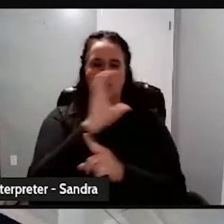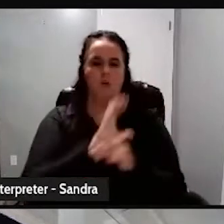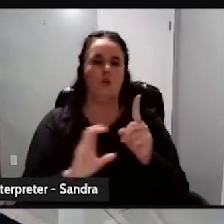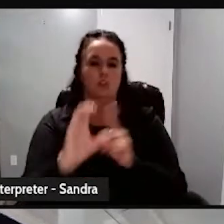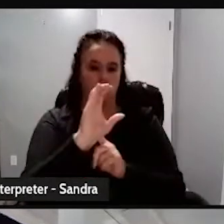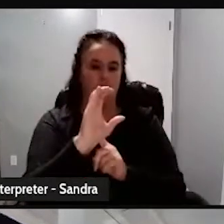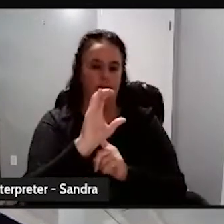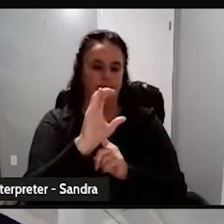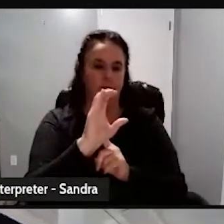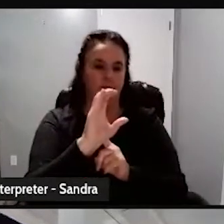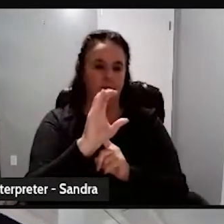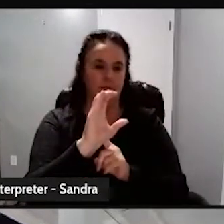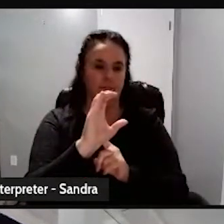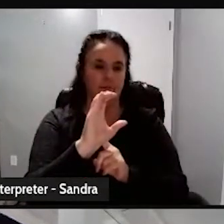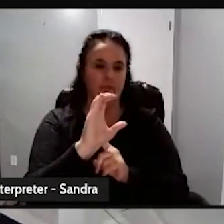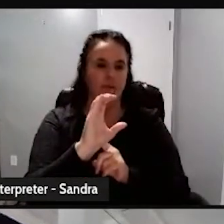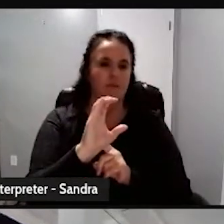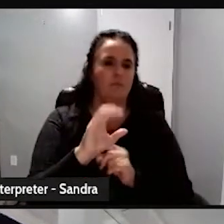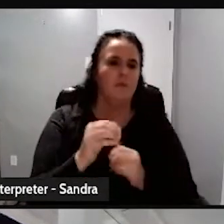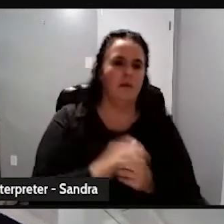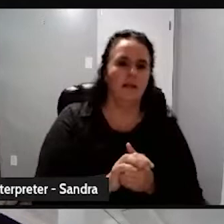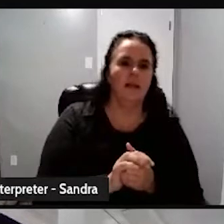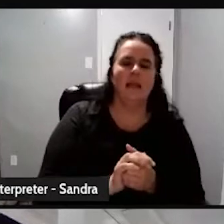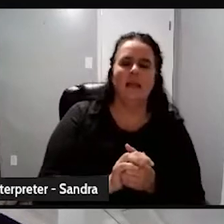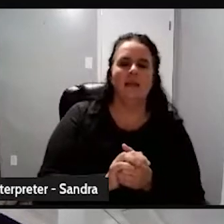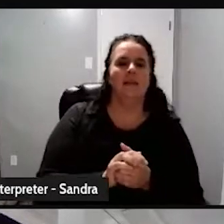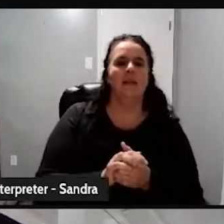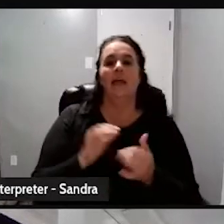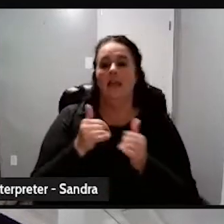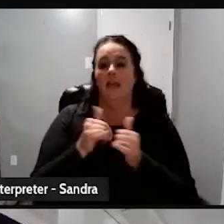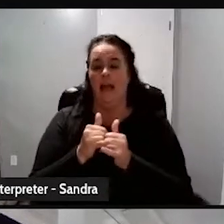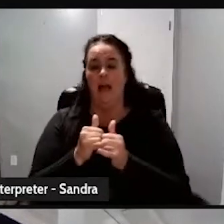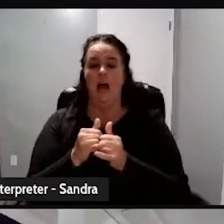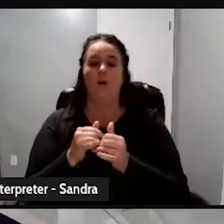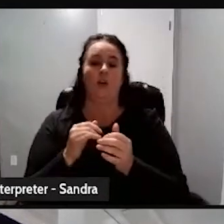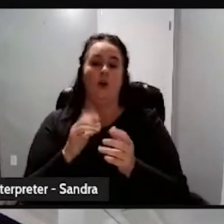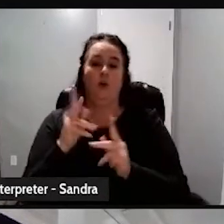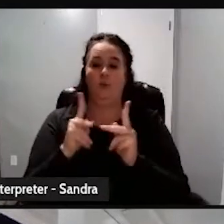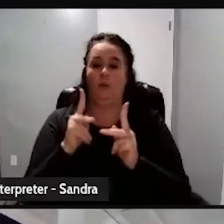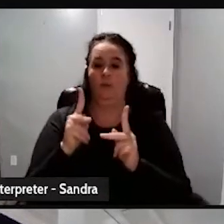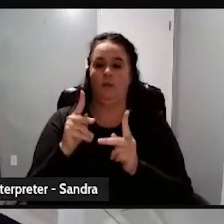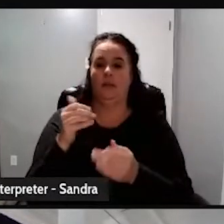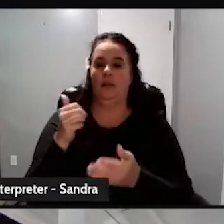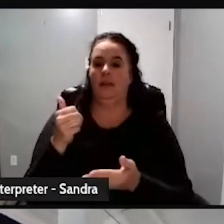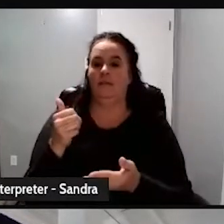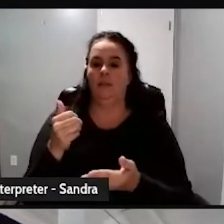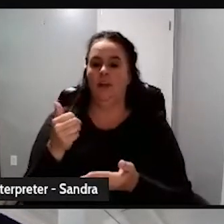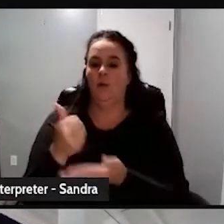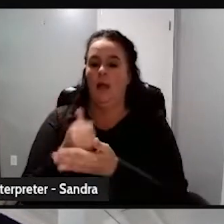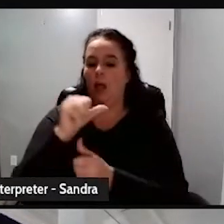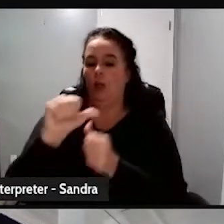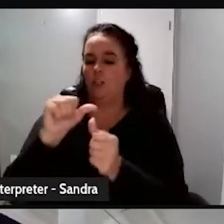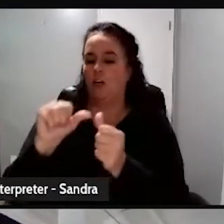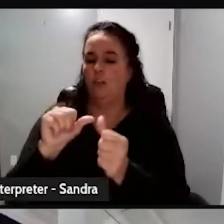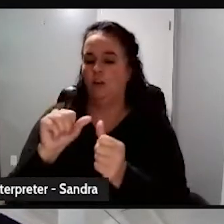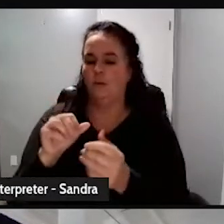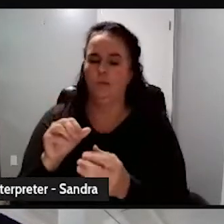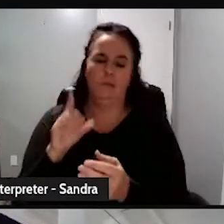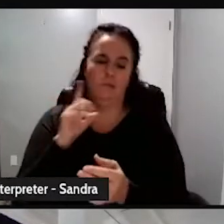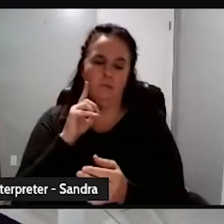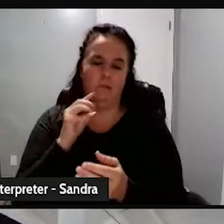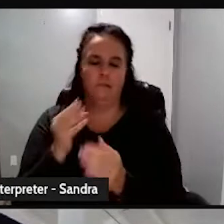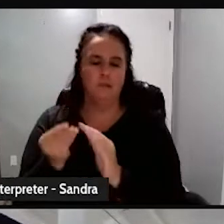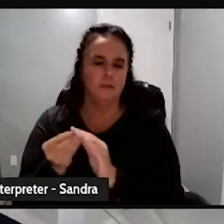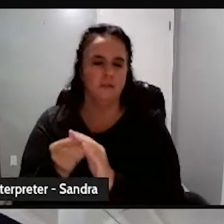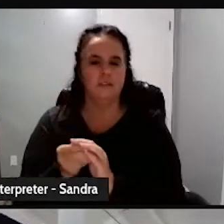and the glad handing and sometimes the ass kissing that you have to do to get forward in the industry and